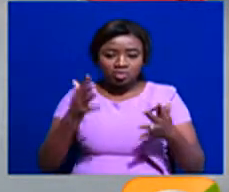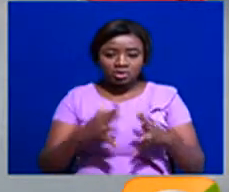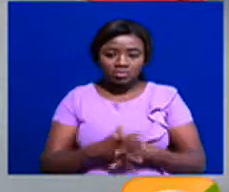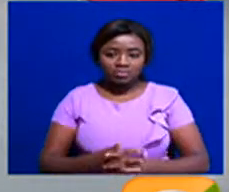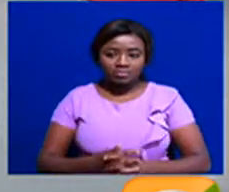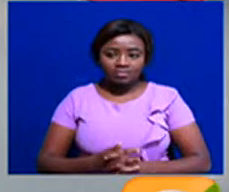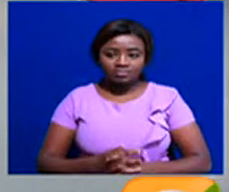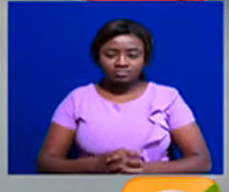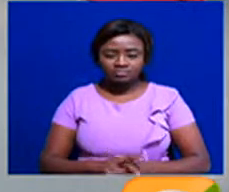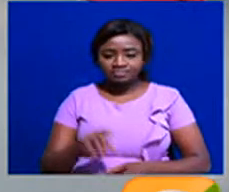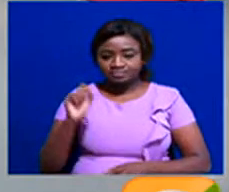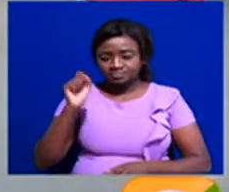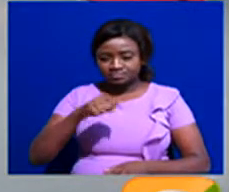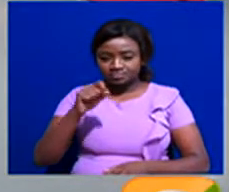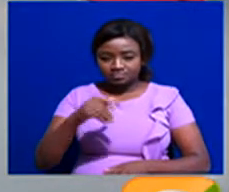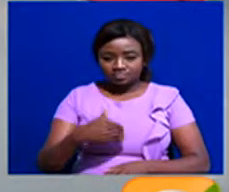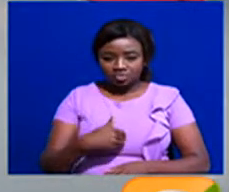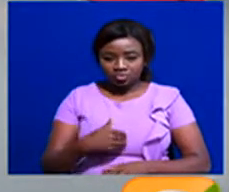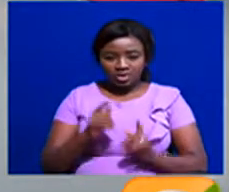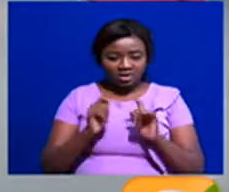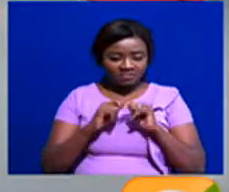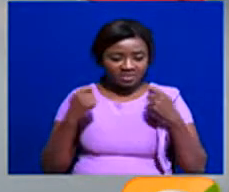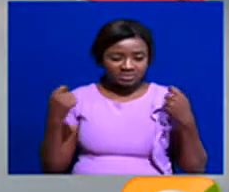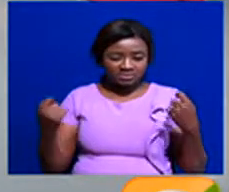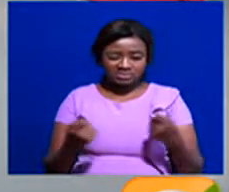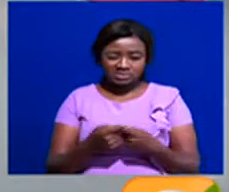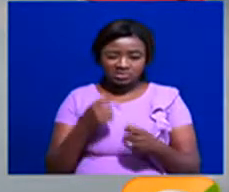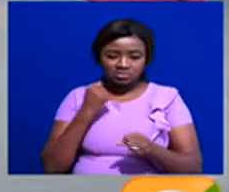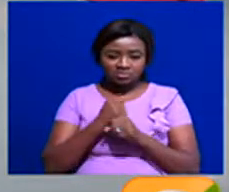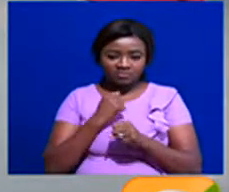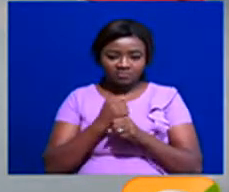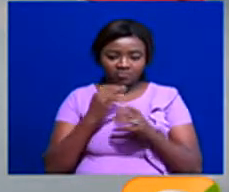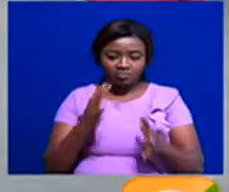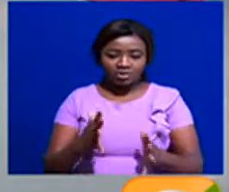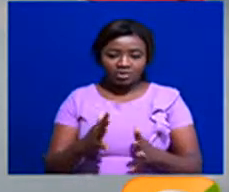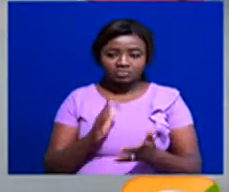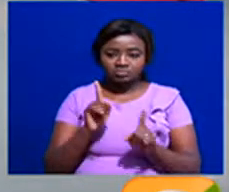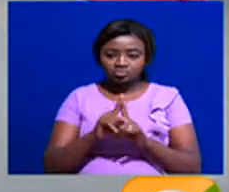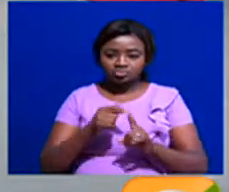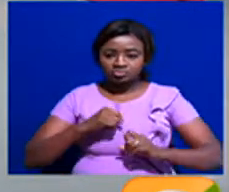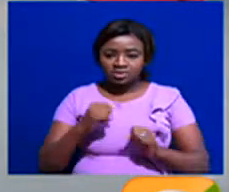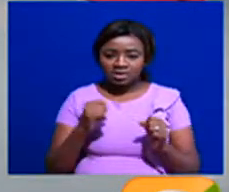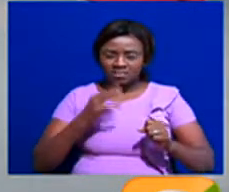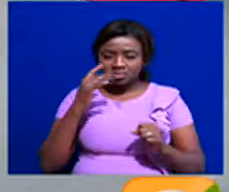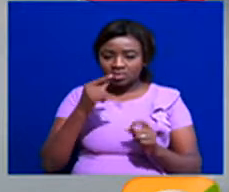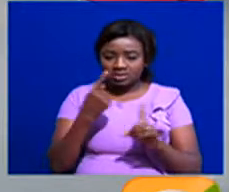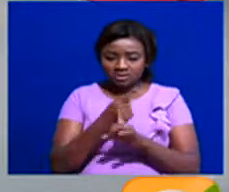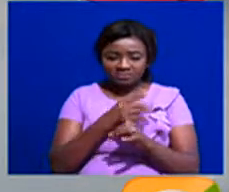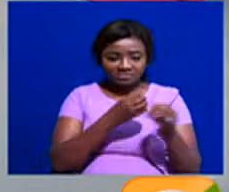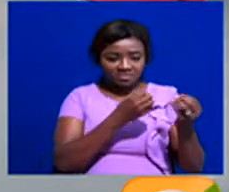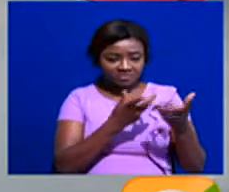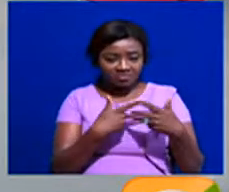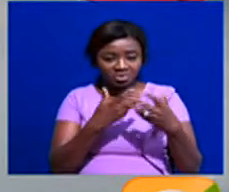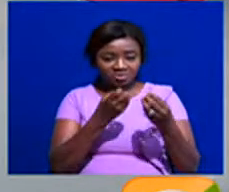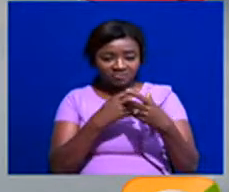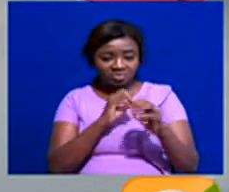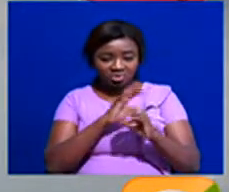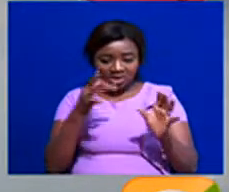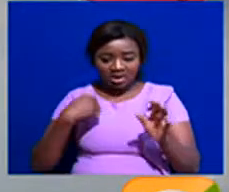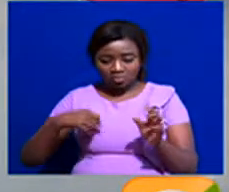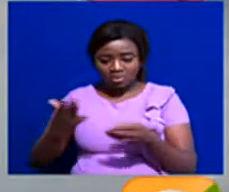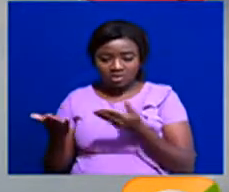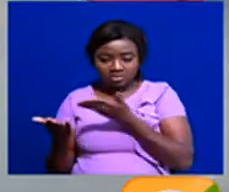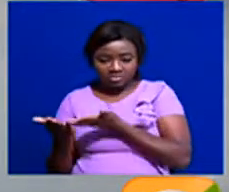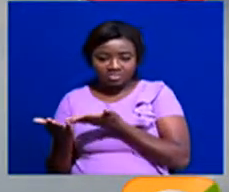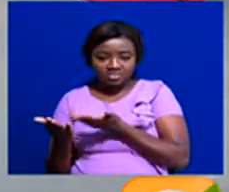we have a large team of extension workers, and indeed, I'm happy some of the statistics that he is quoting, as